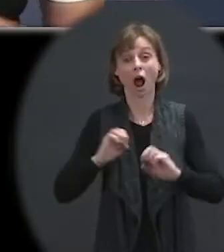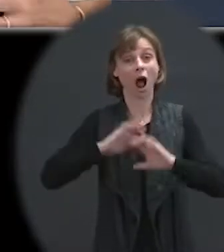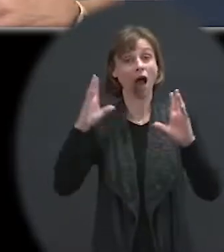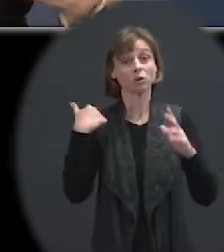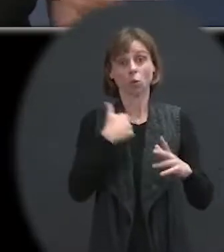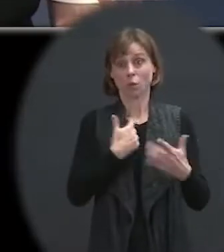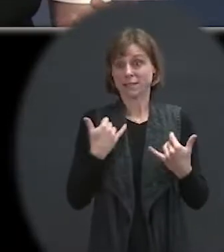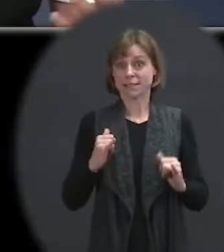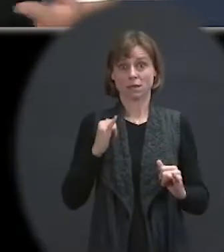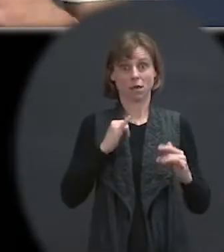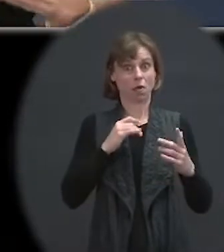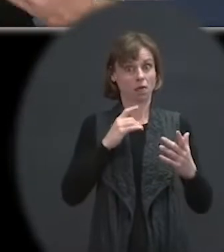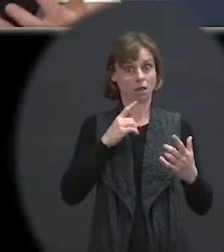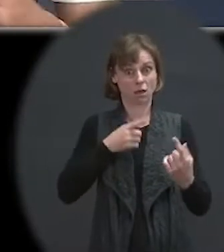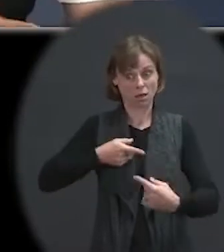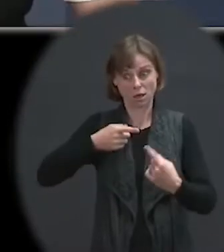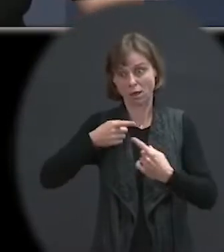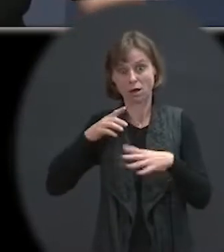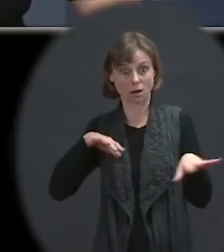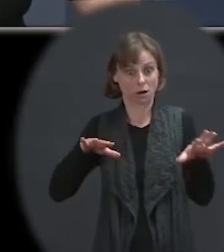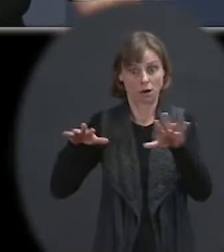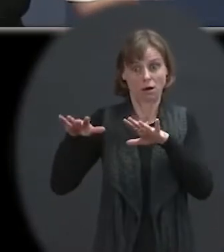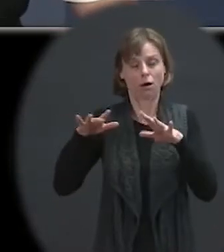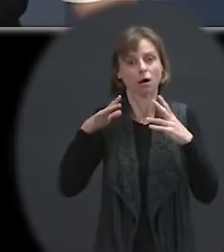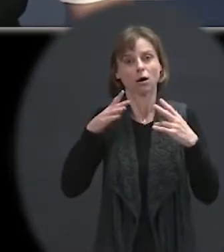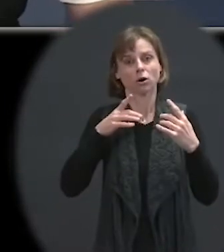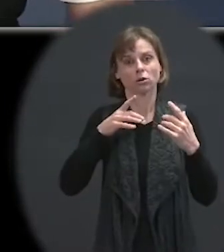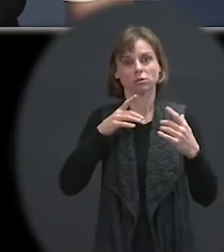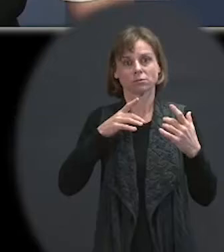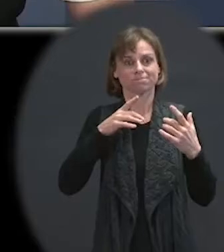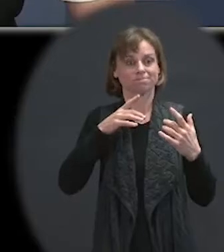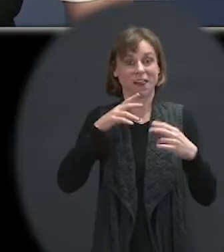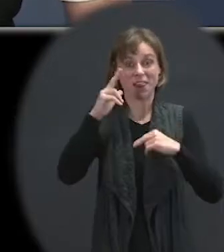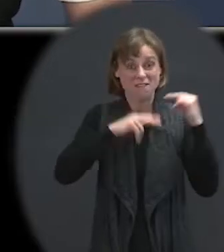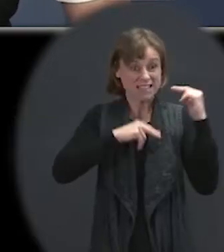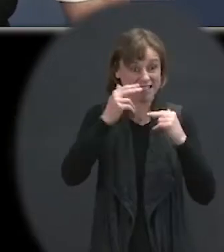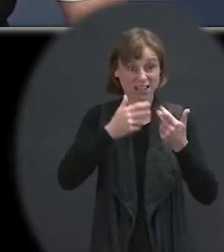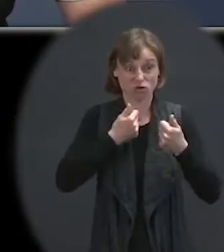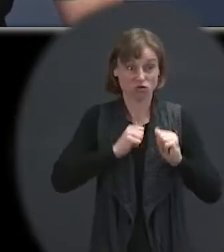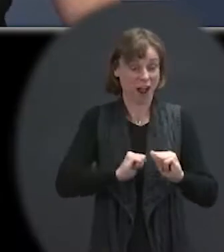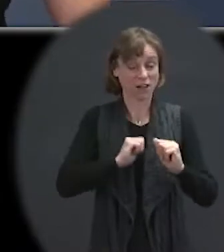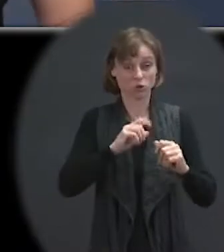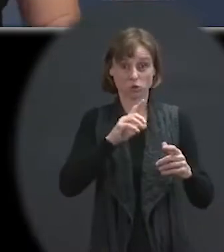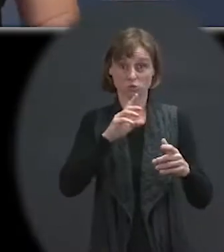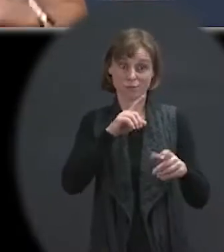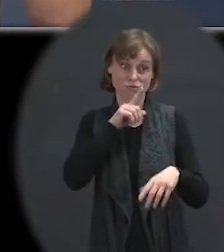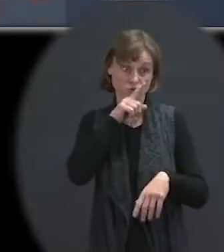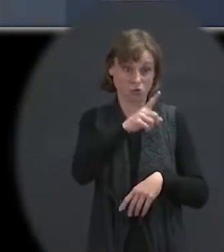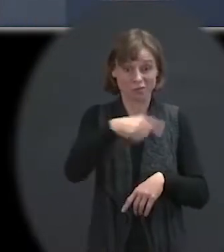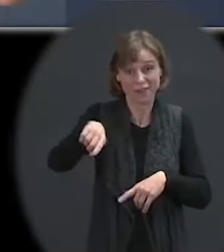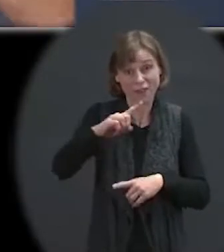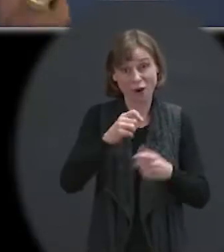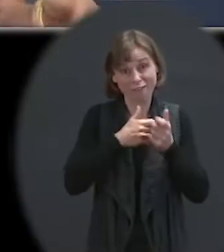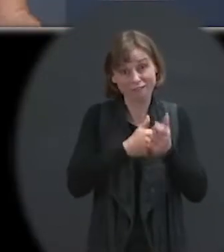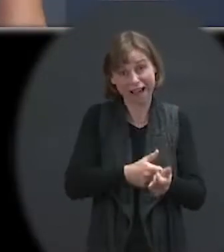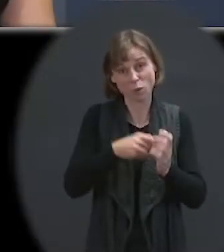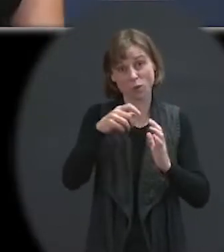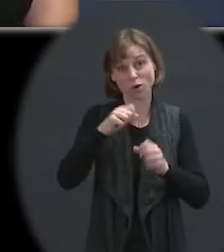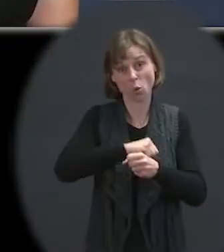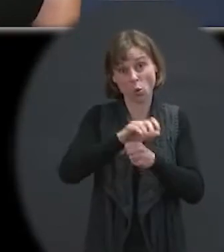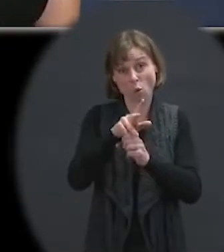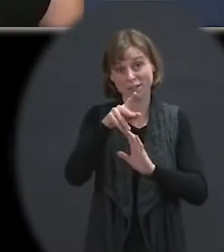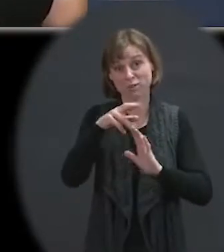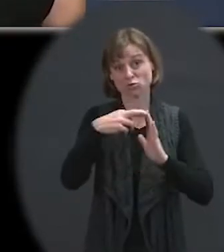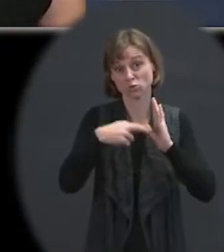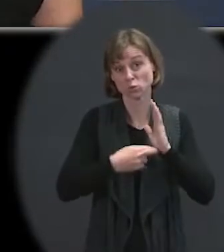to struggle with facilities to ensure that we're abiding by COVID protocols. So this is definitely not the time to come. Go ahead, Caitlin. Okay, back to